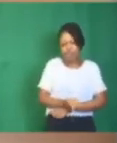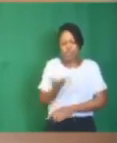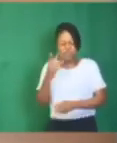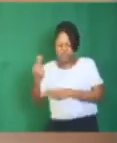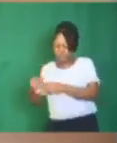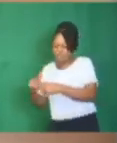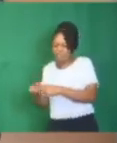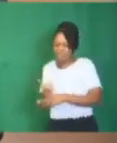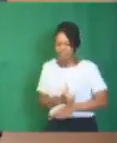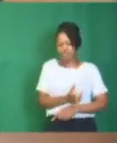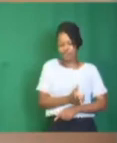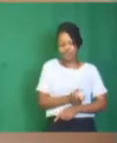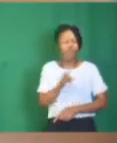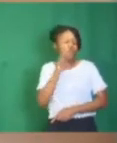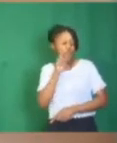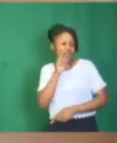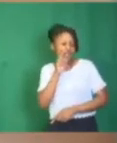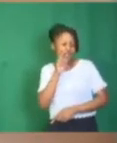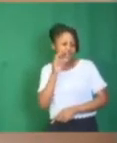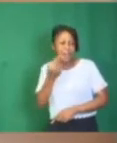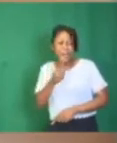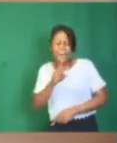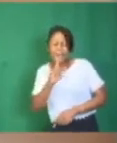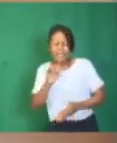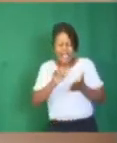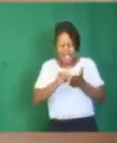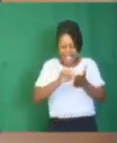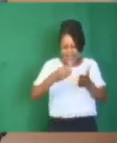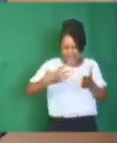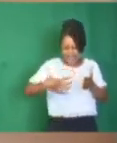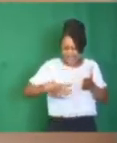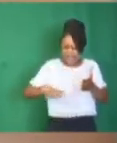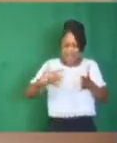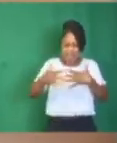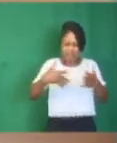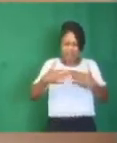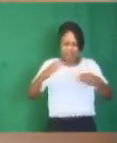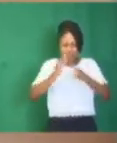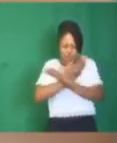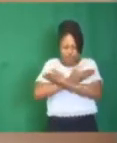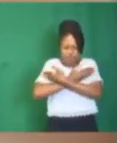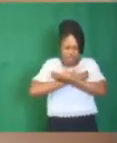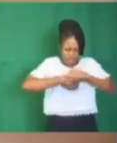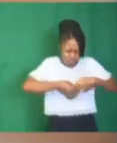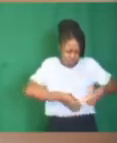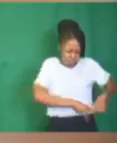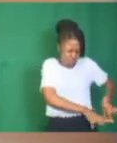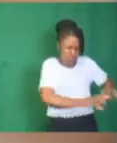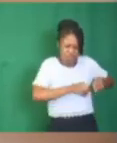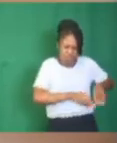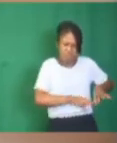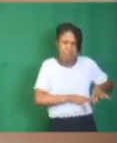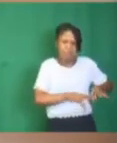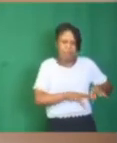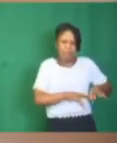toilet. But what happens is there are different kinds of waste that the body excretes or take away. One of